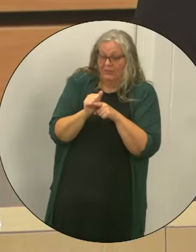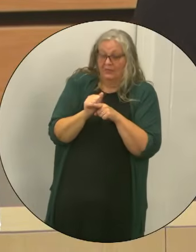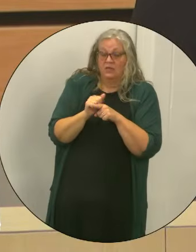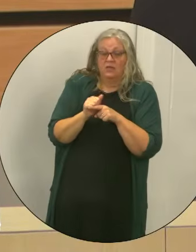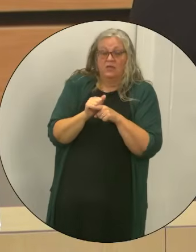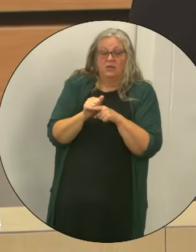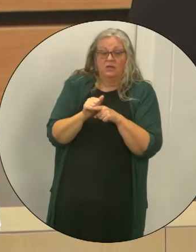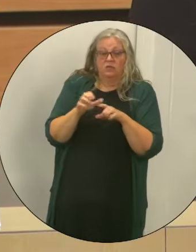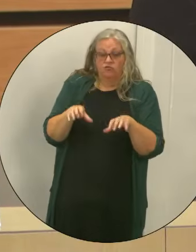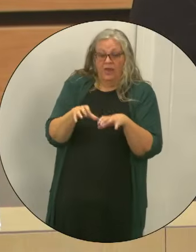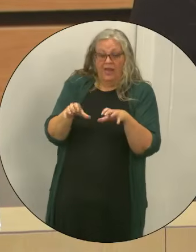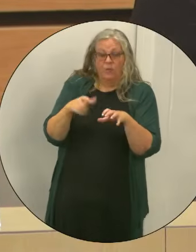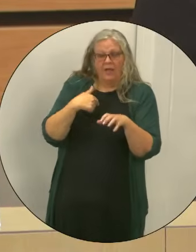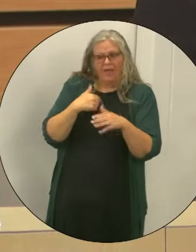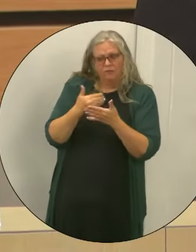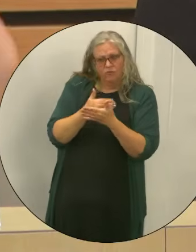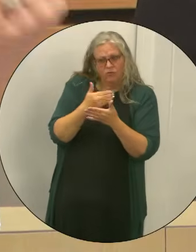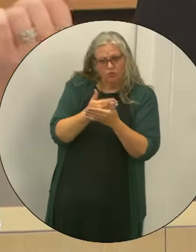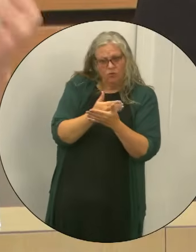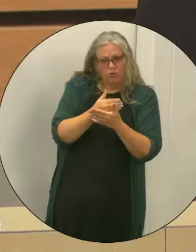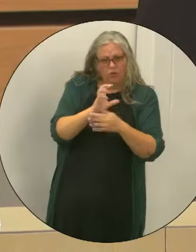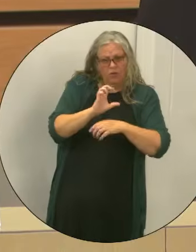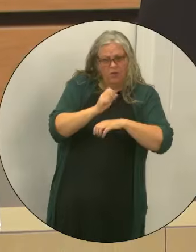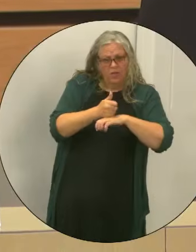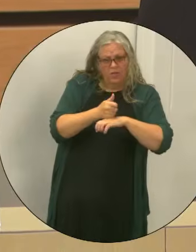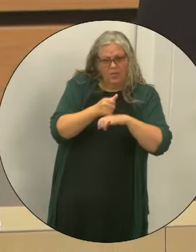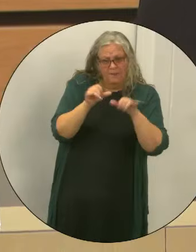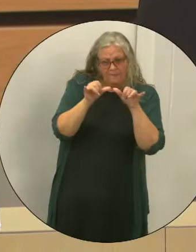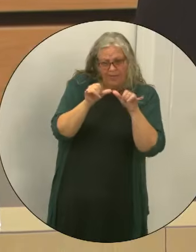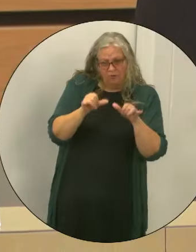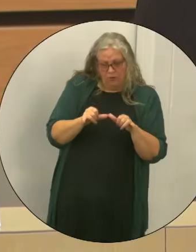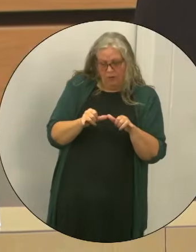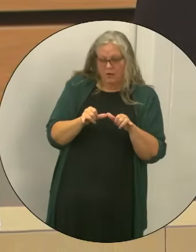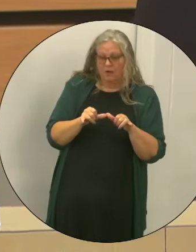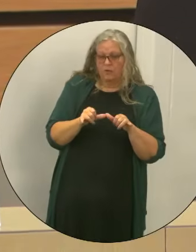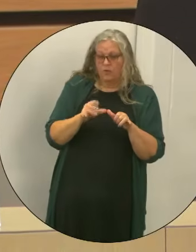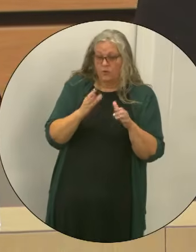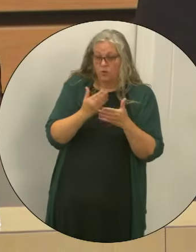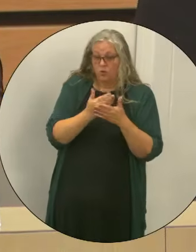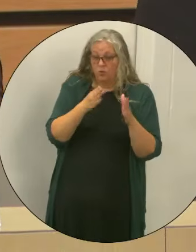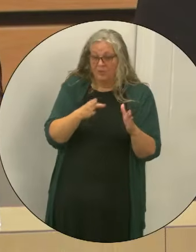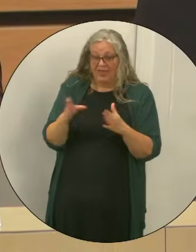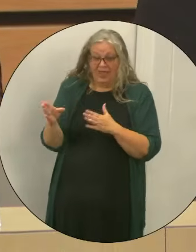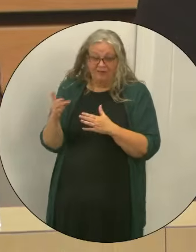have to set some new metrics and measures with the new plan for looking up in the